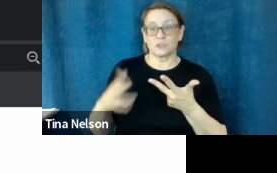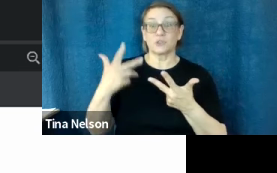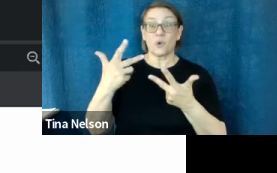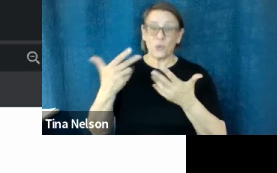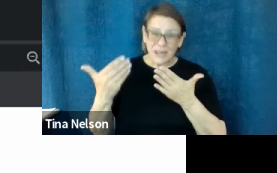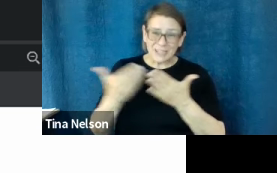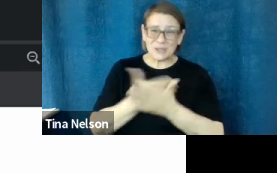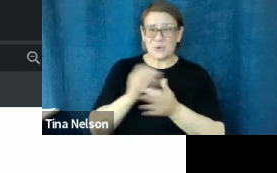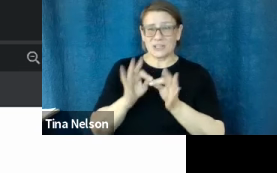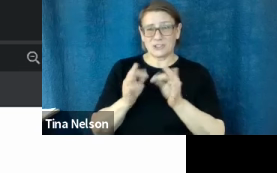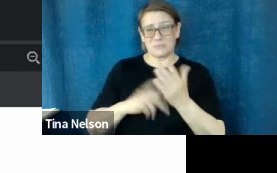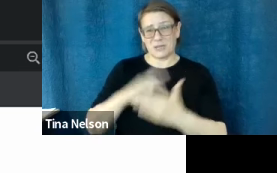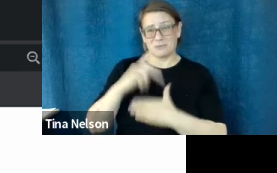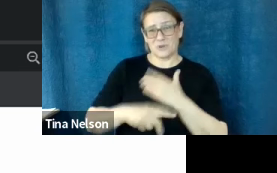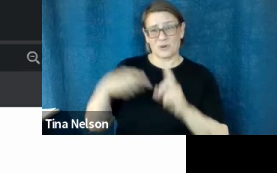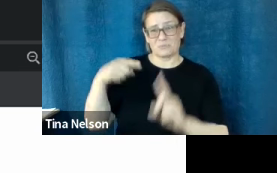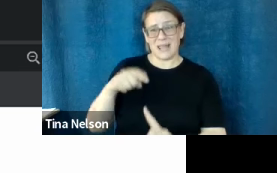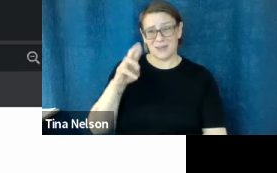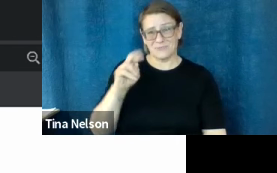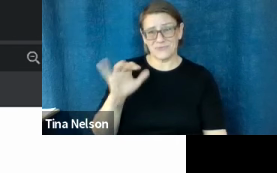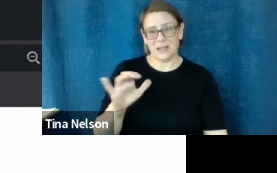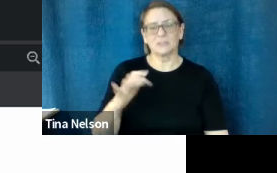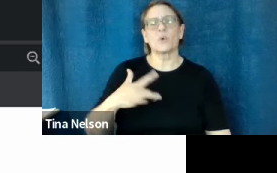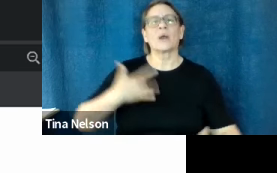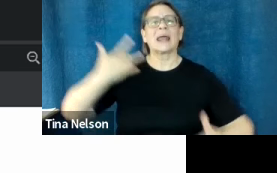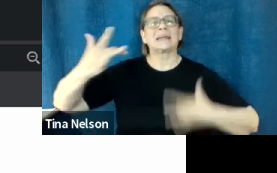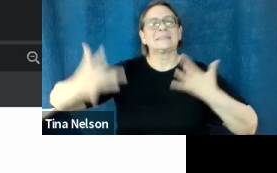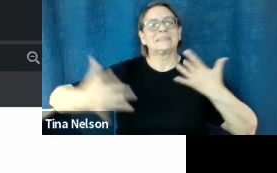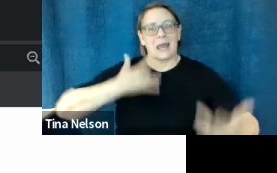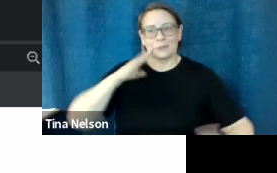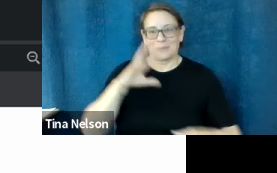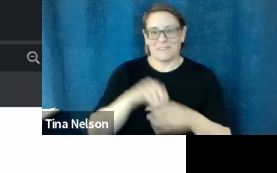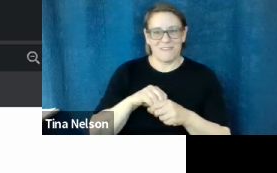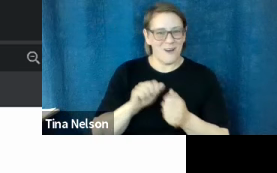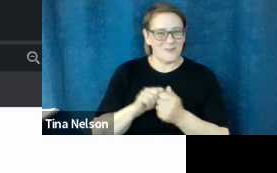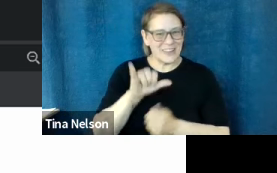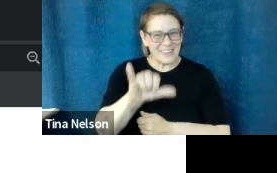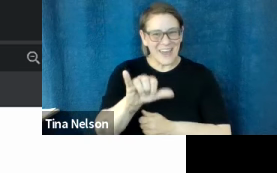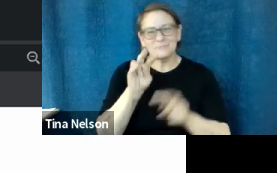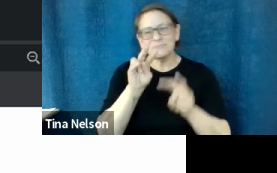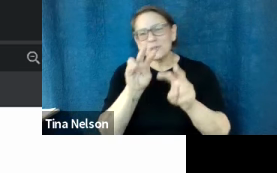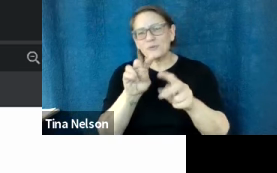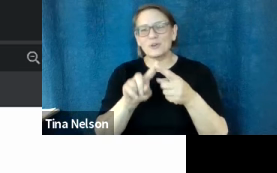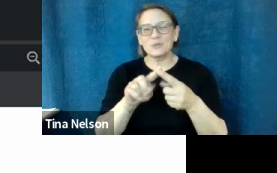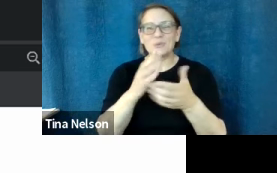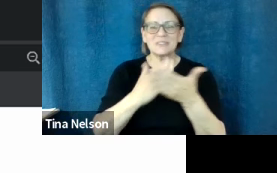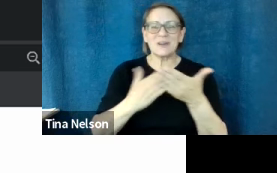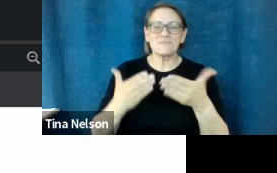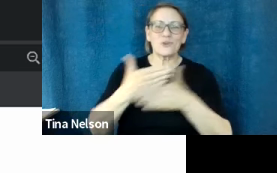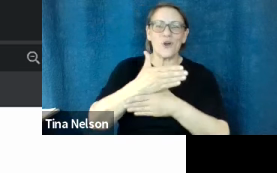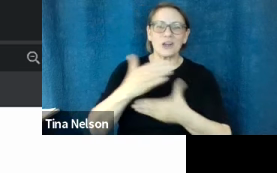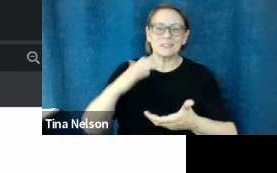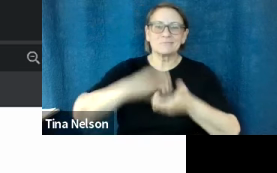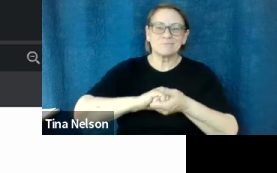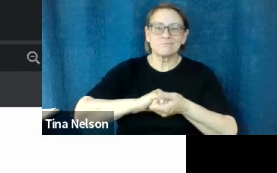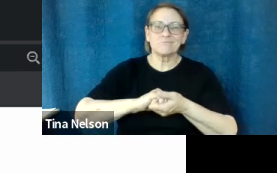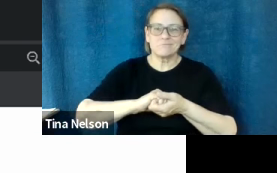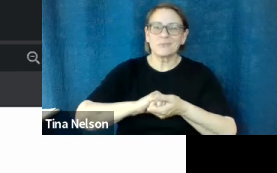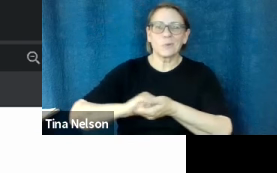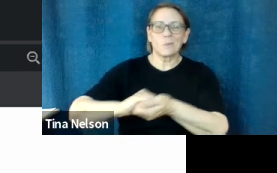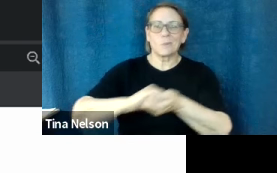programs at RIC. So we're excited to be amongst those folks and look forward to some cross-collaboration with those spoken language